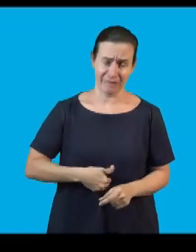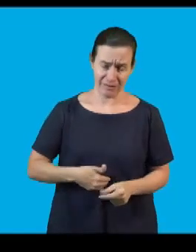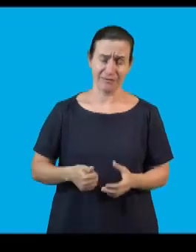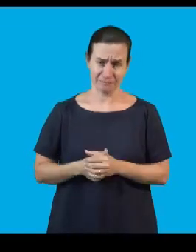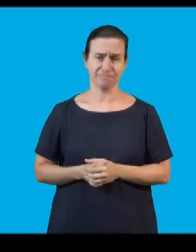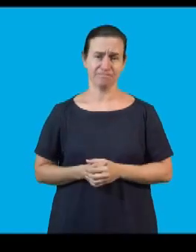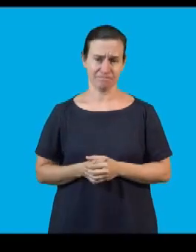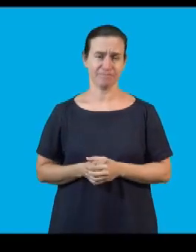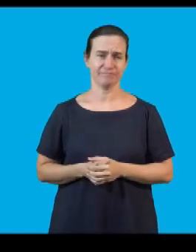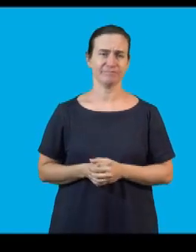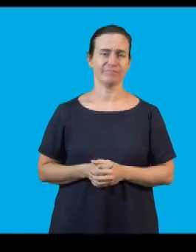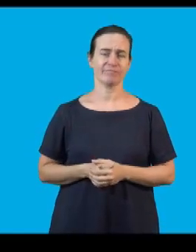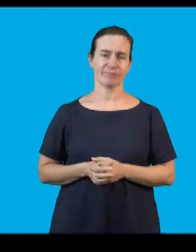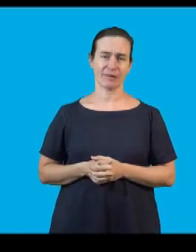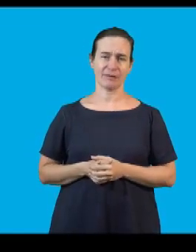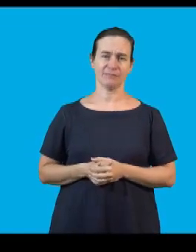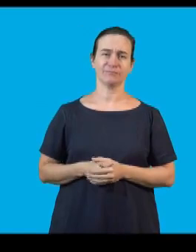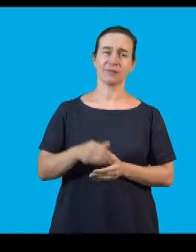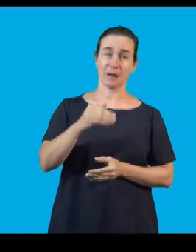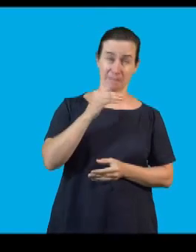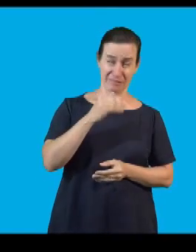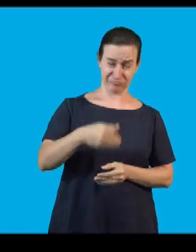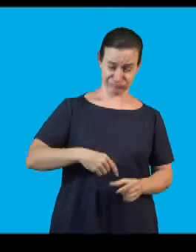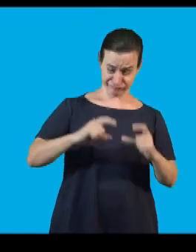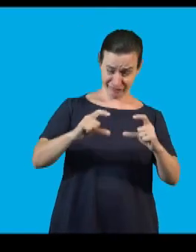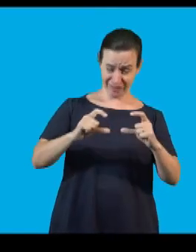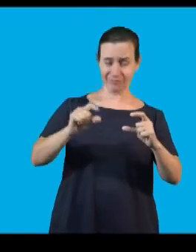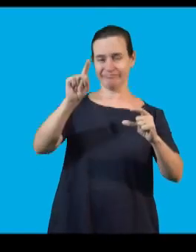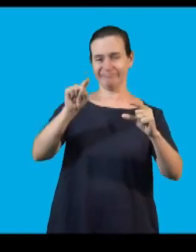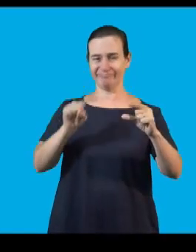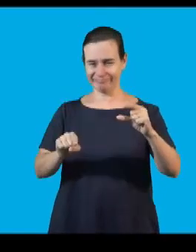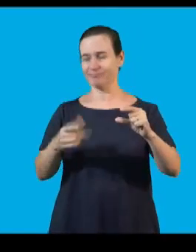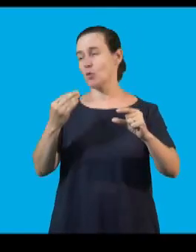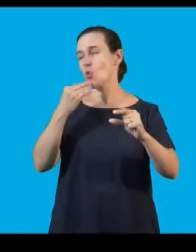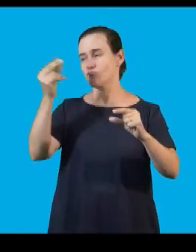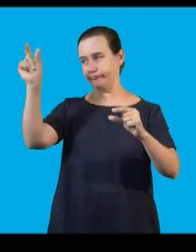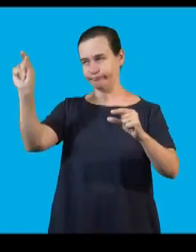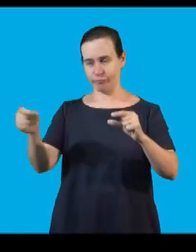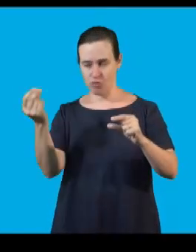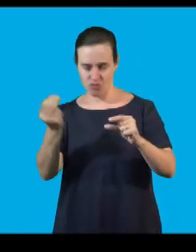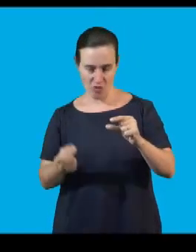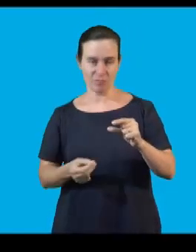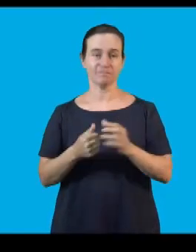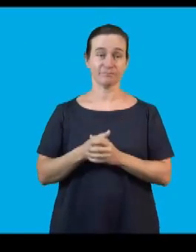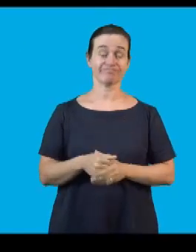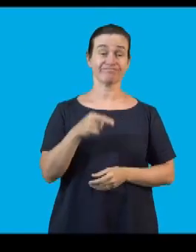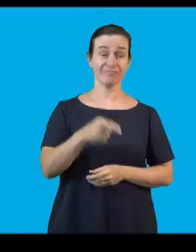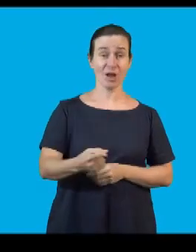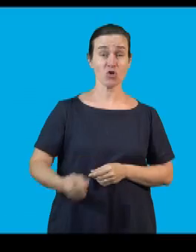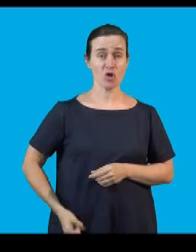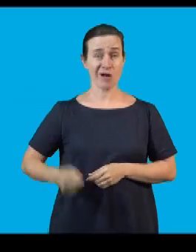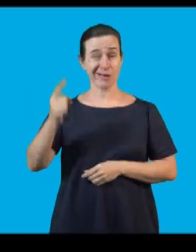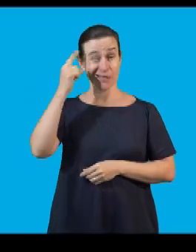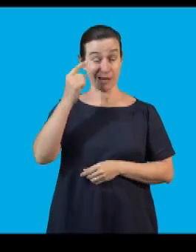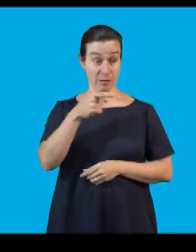the fact that this dog is very hungry, we've added an exclamation mark. Not we, the cartoonist. The dog thinks his